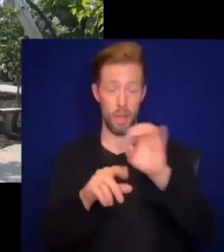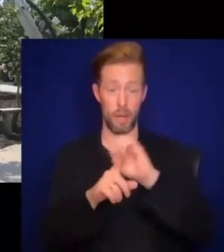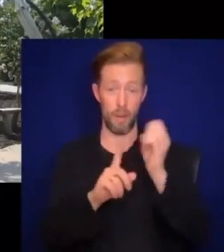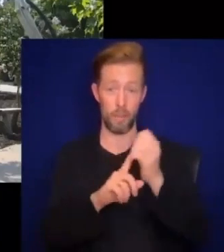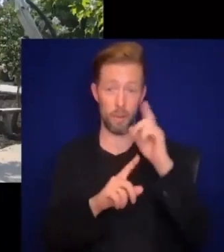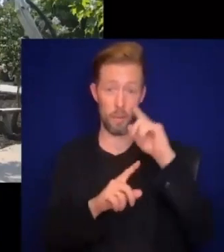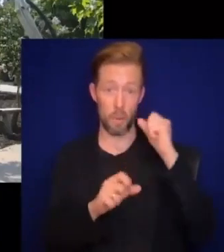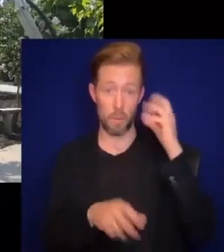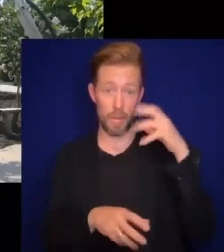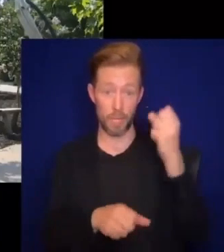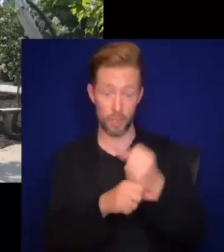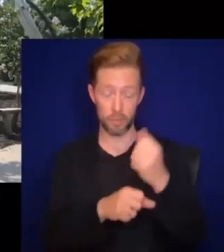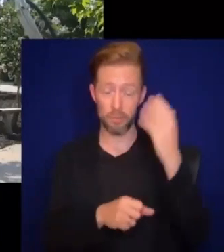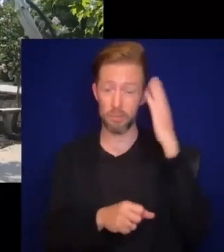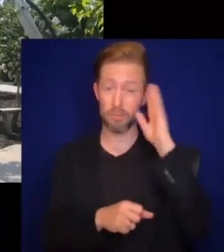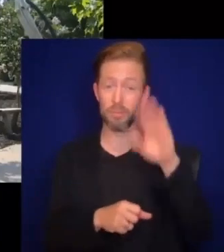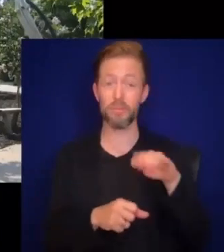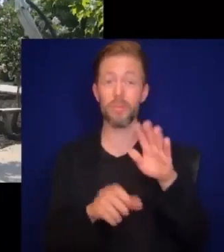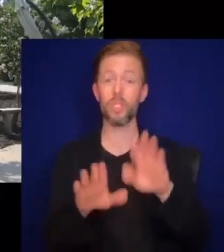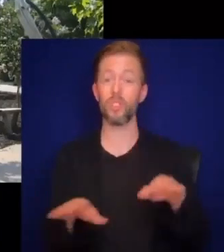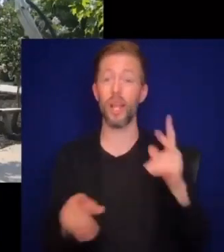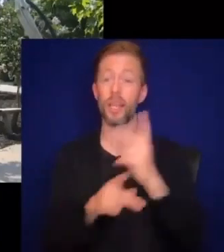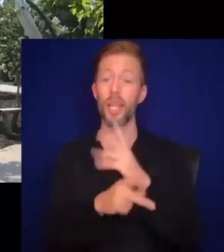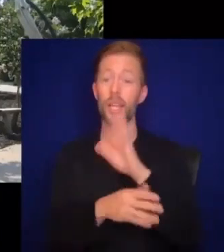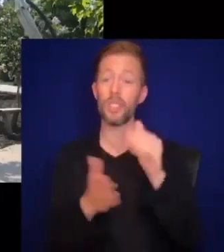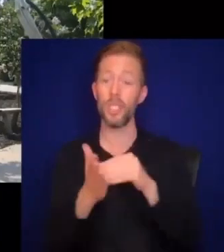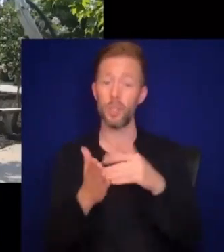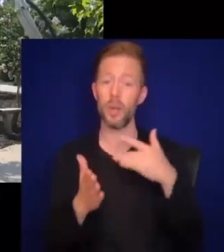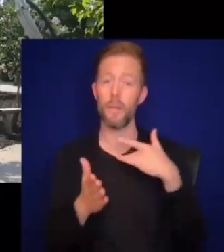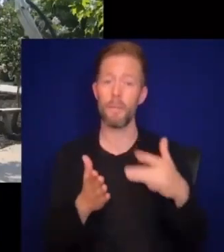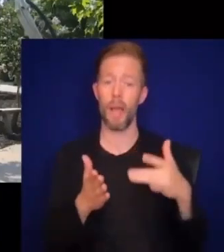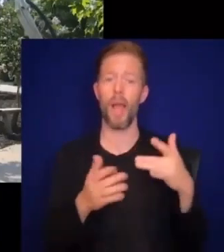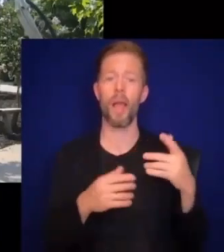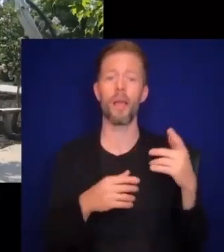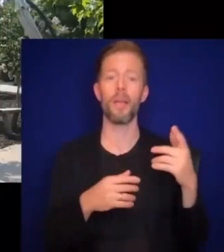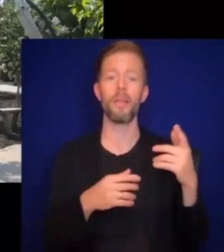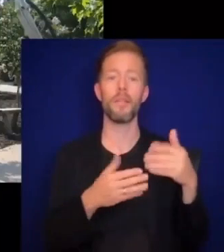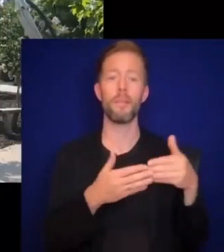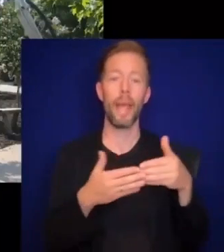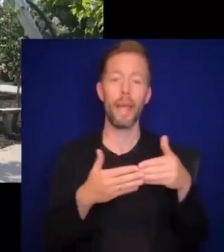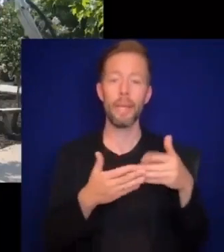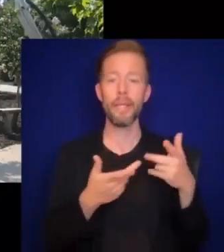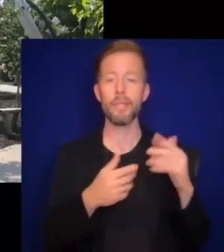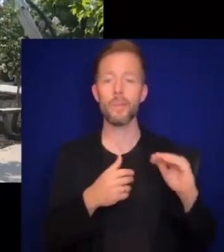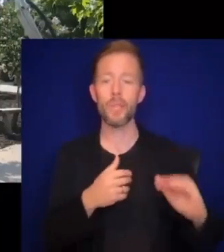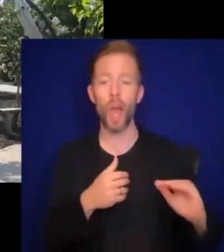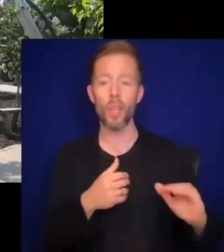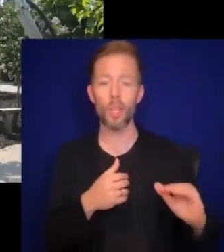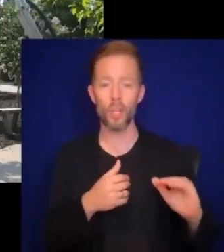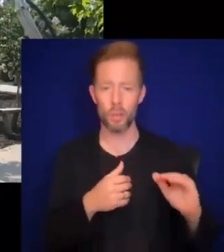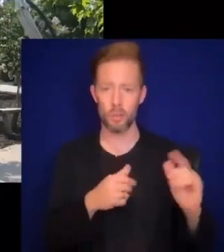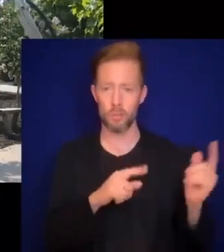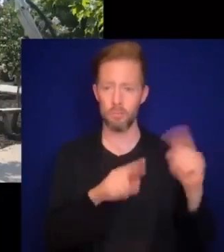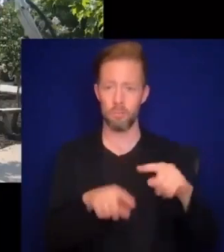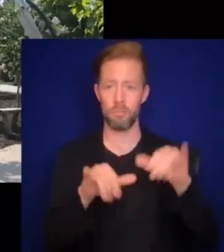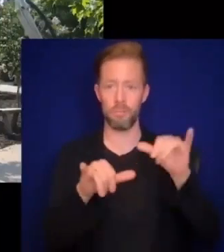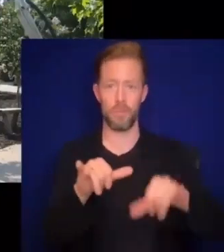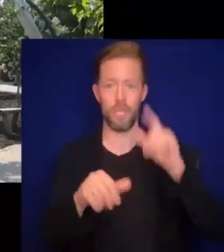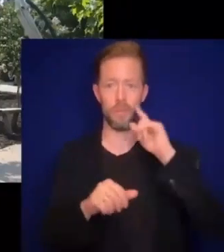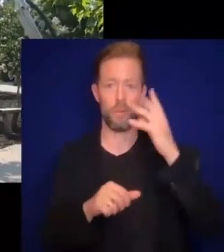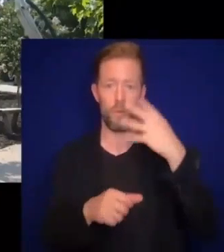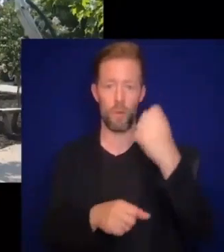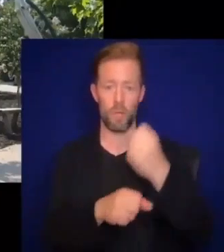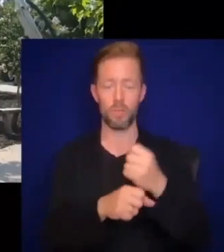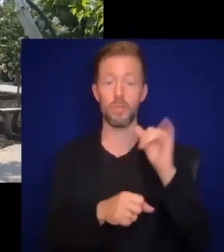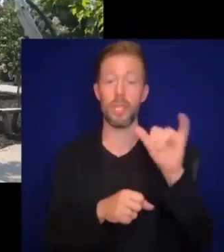these environments for years, because if it is a childcare center, they are going to come when they are babies or toddlers and they're going to